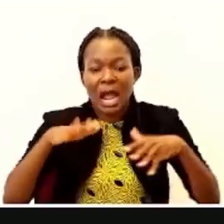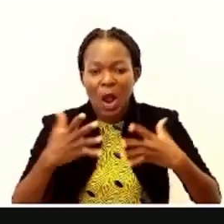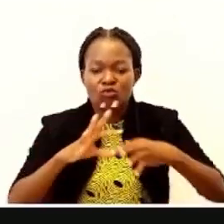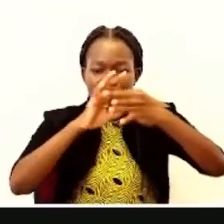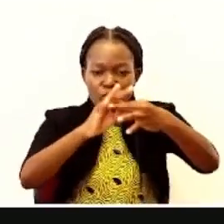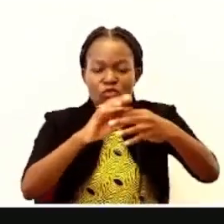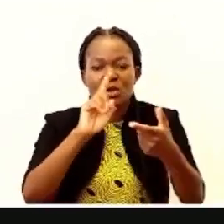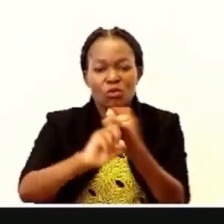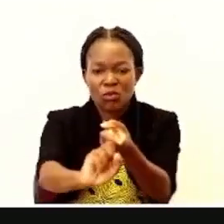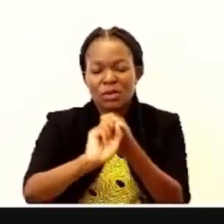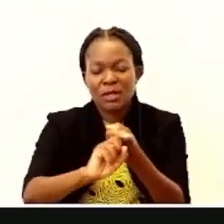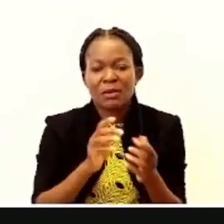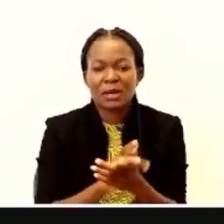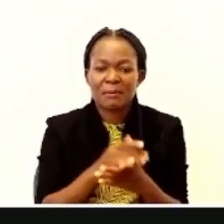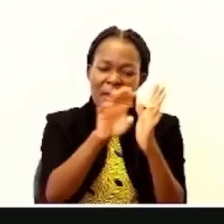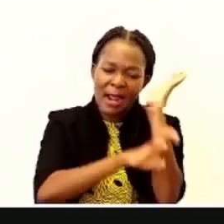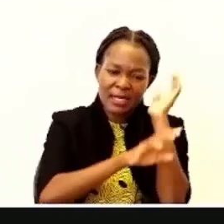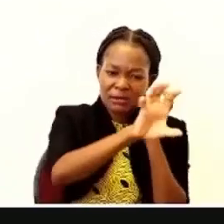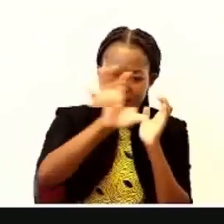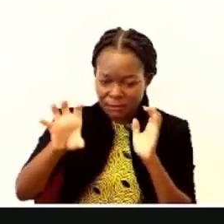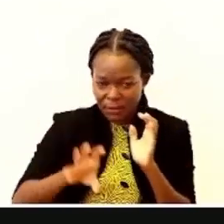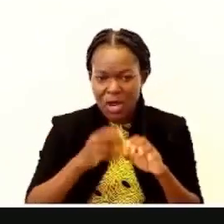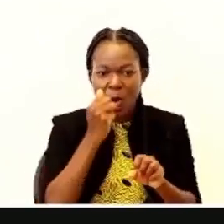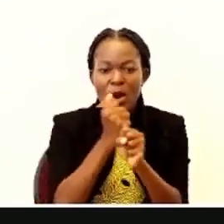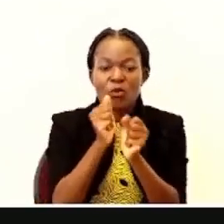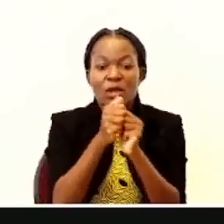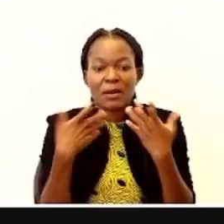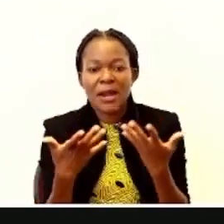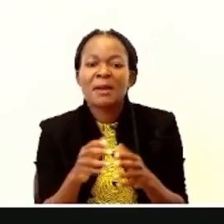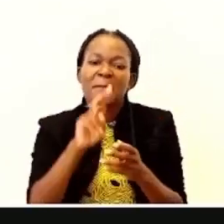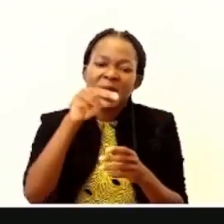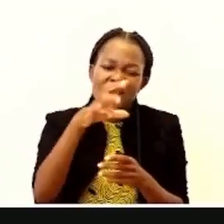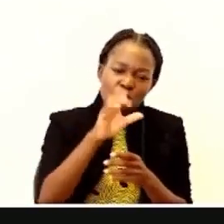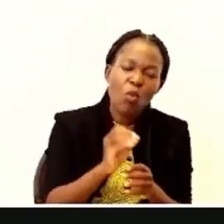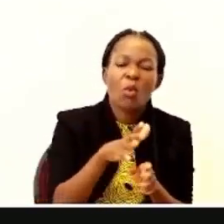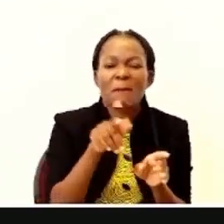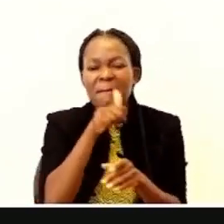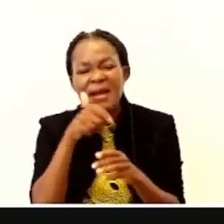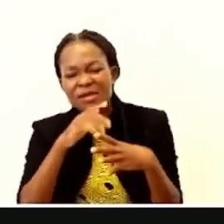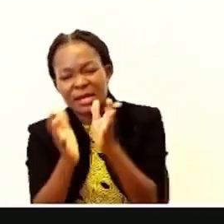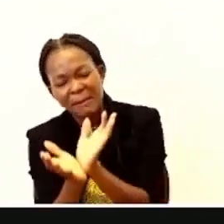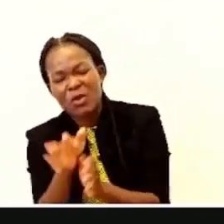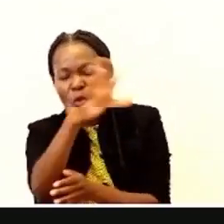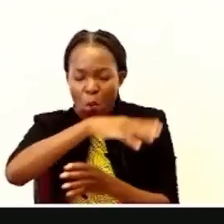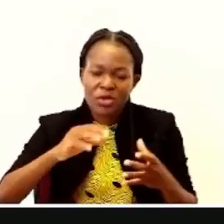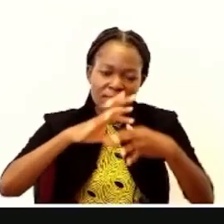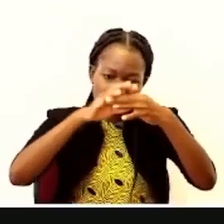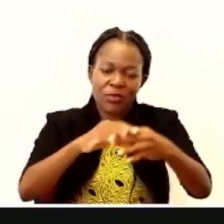forces that as member states, as civil society, even the private sector are